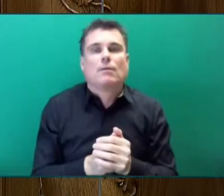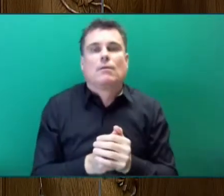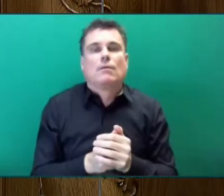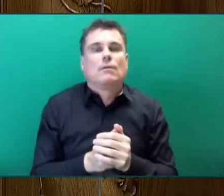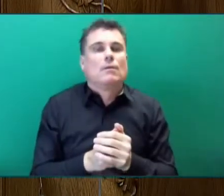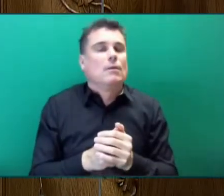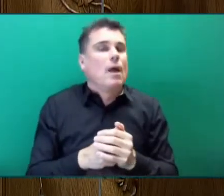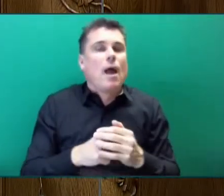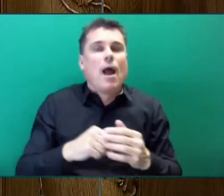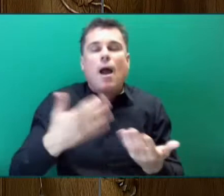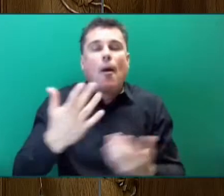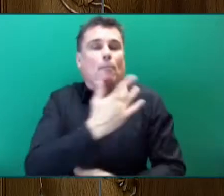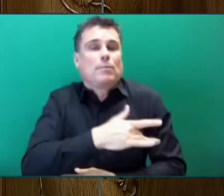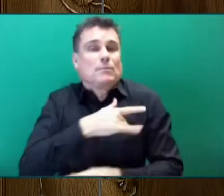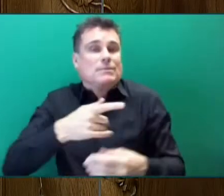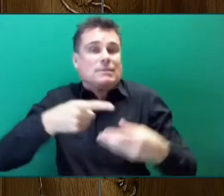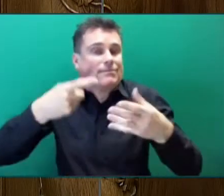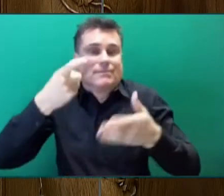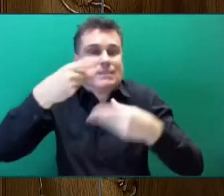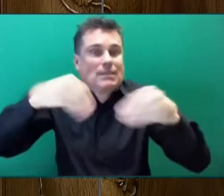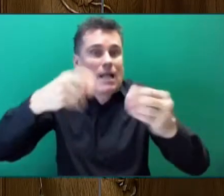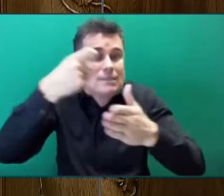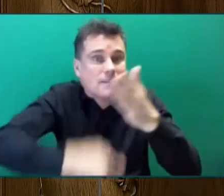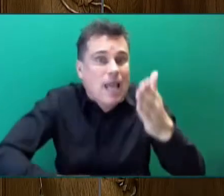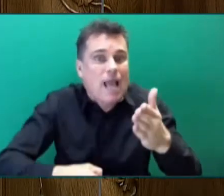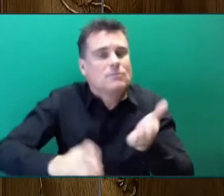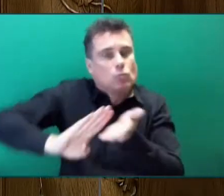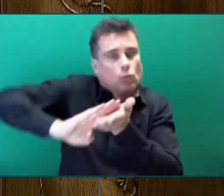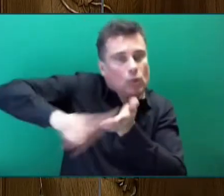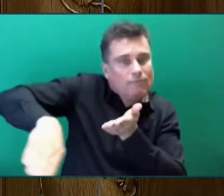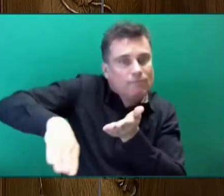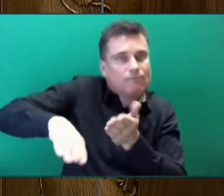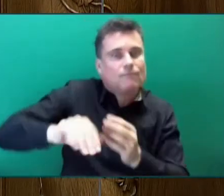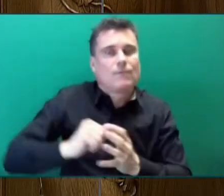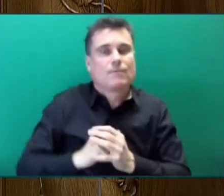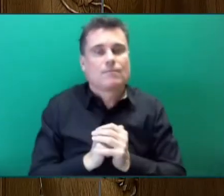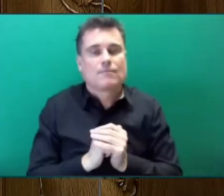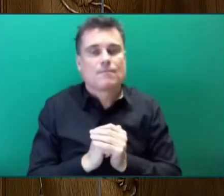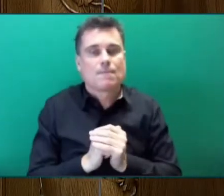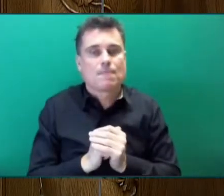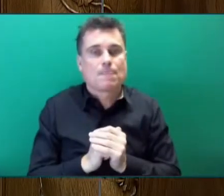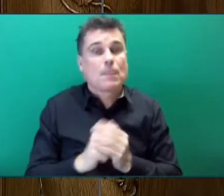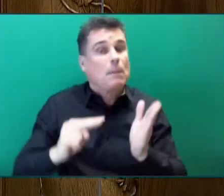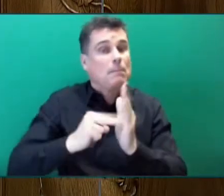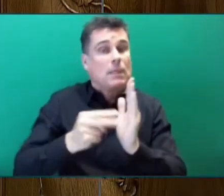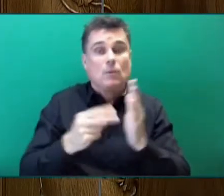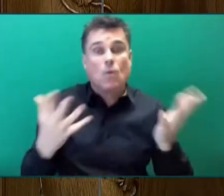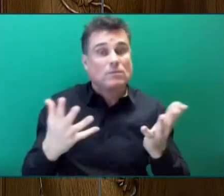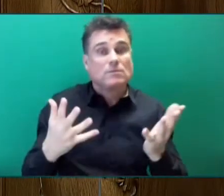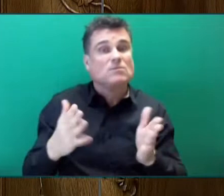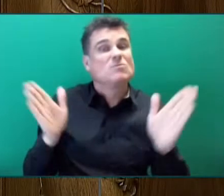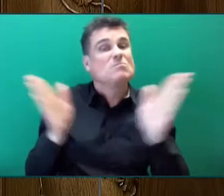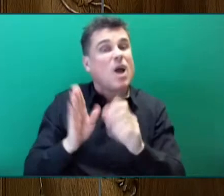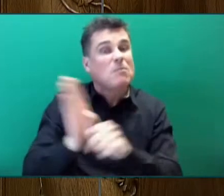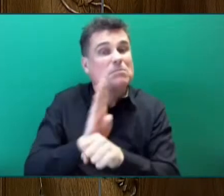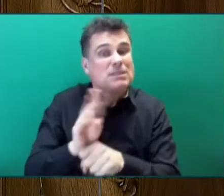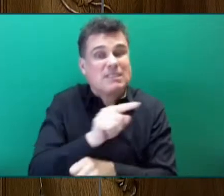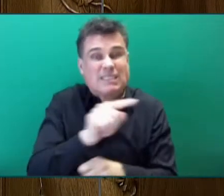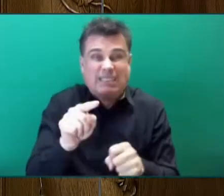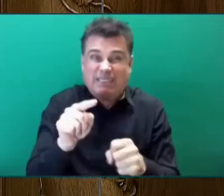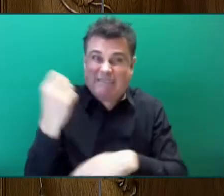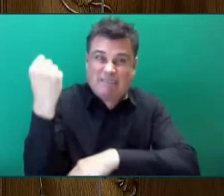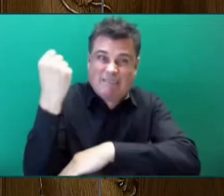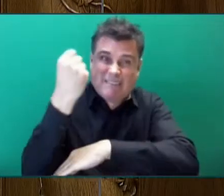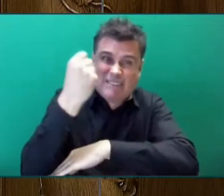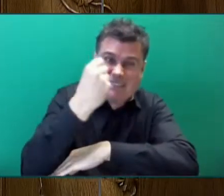it easier for them to invest in the people and capital needed to recover. In the short term, government will support businesses,